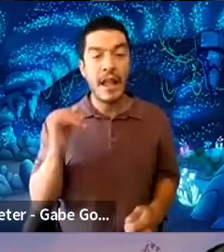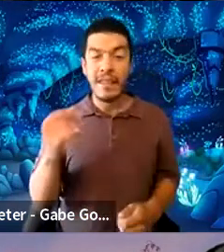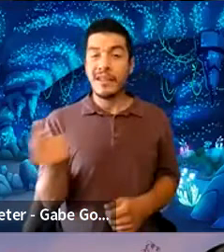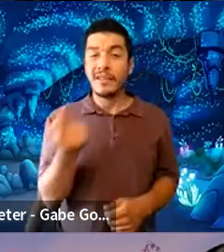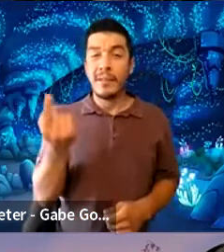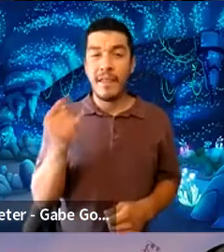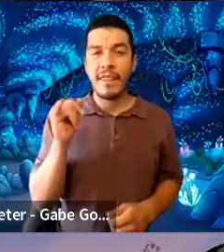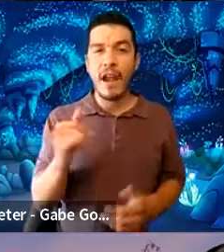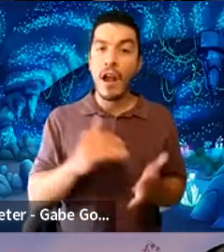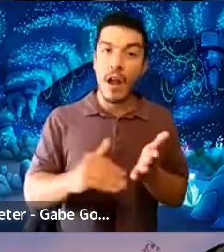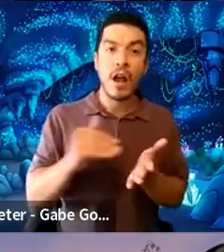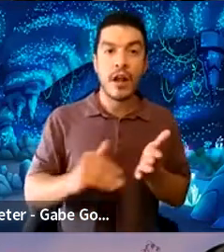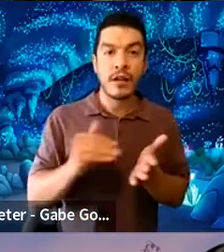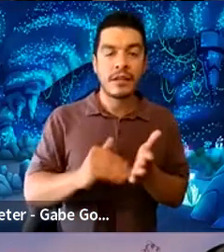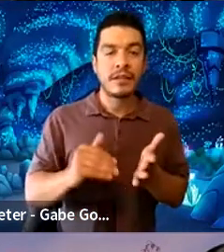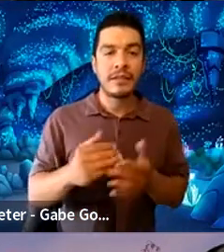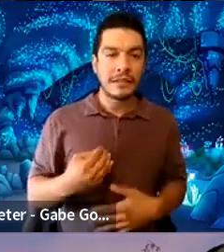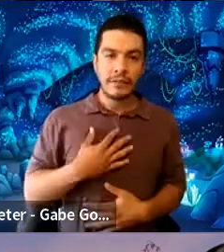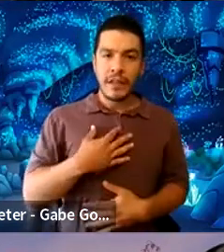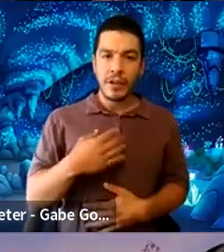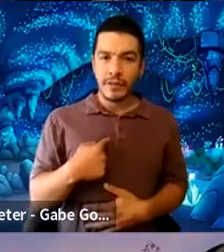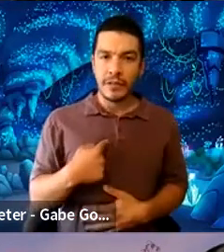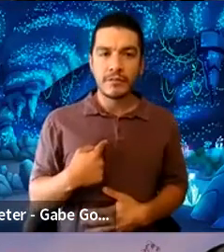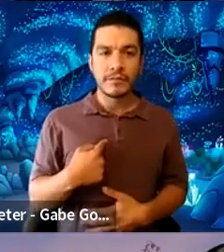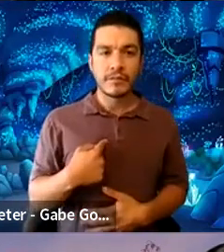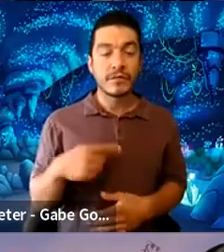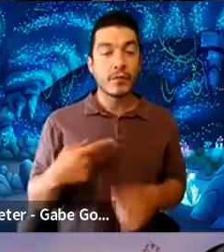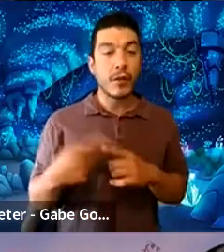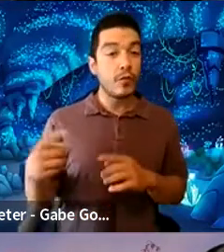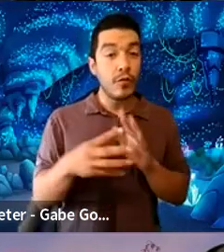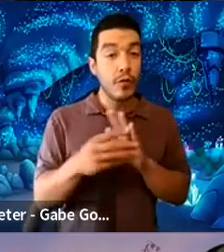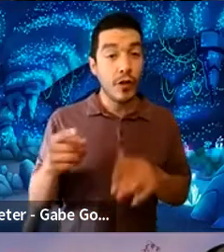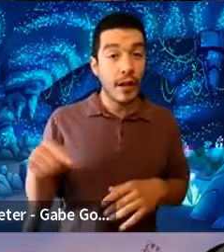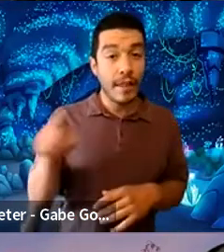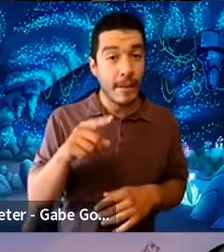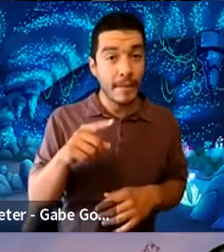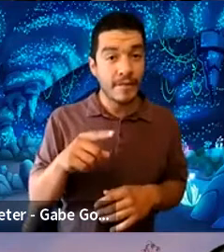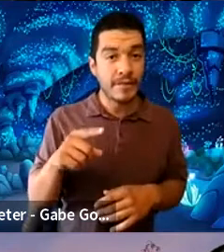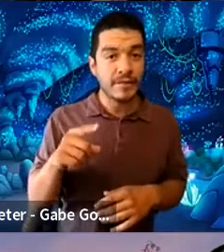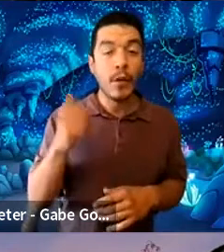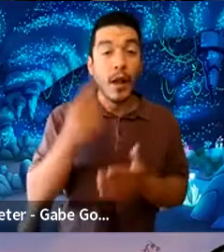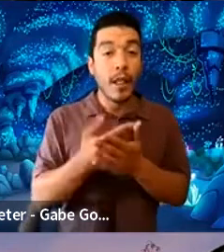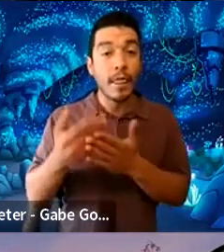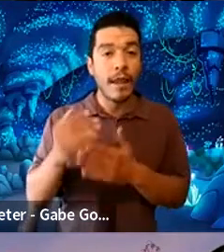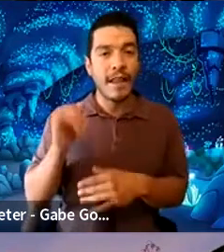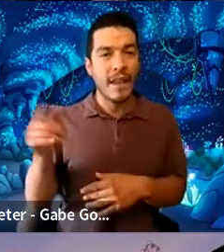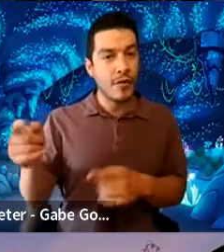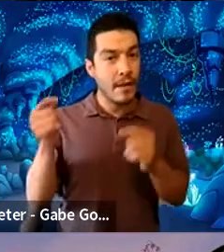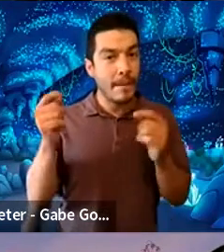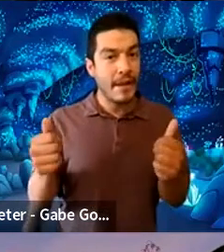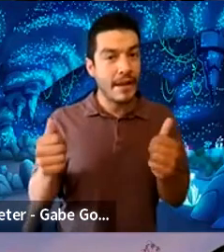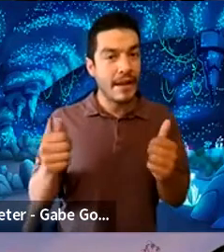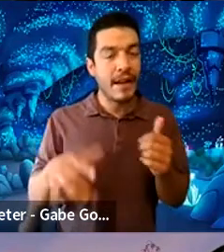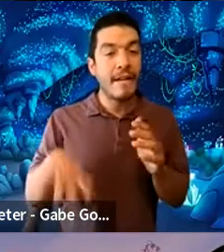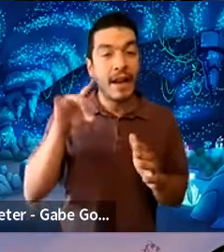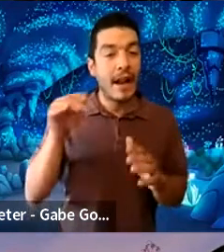that constantly inspires me when we're recording them. I think one thing that you immediately find